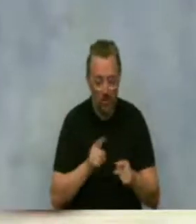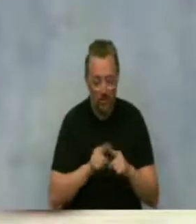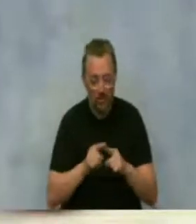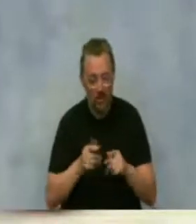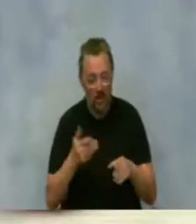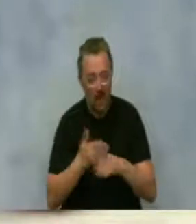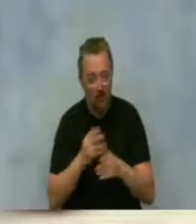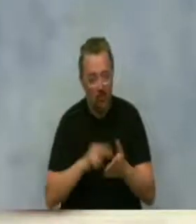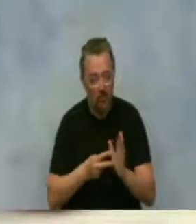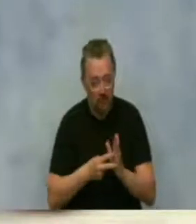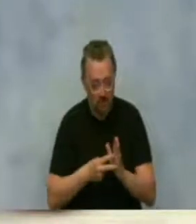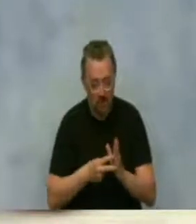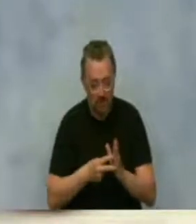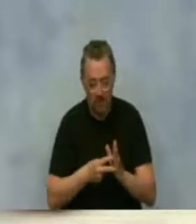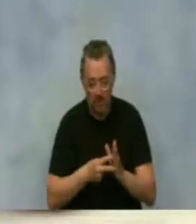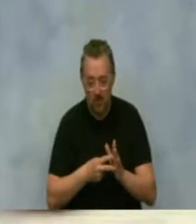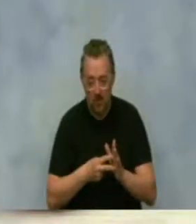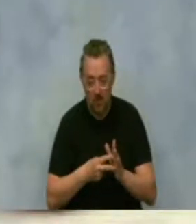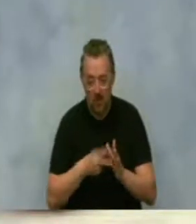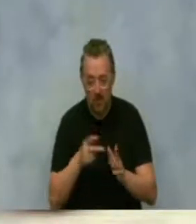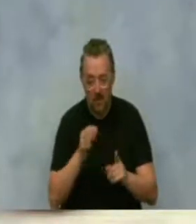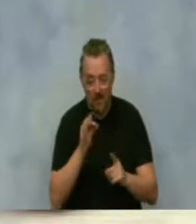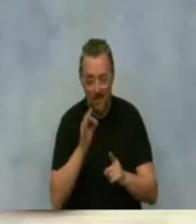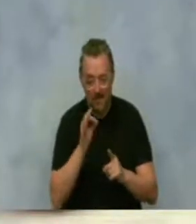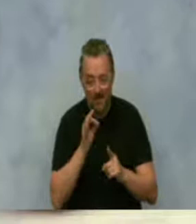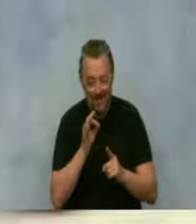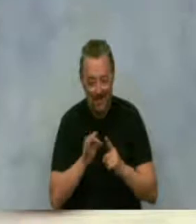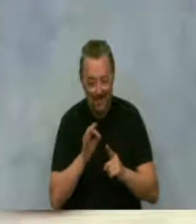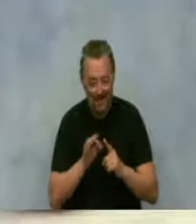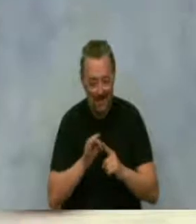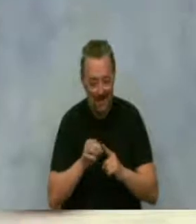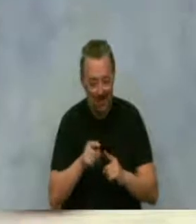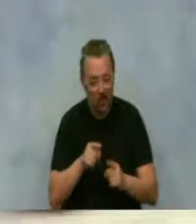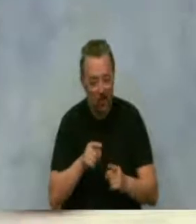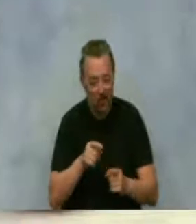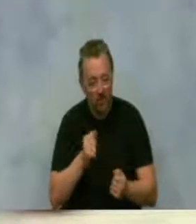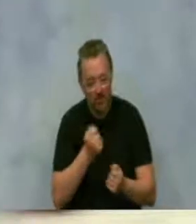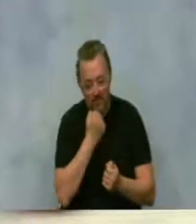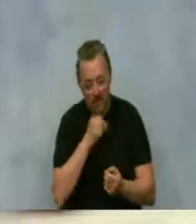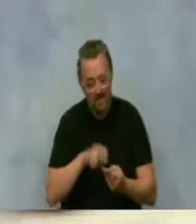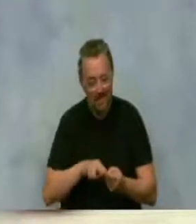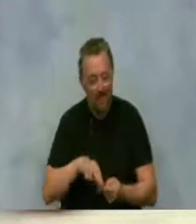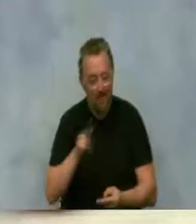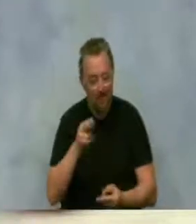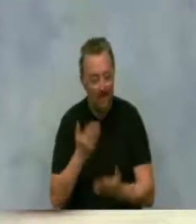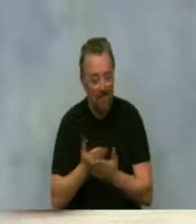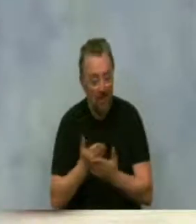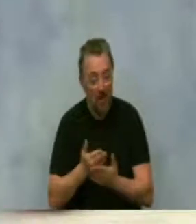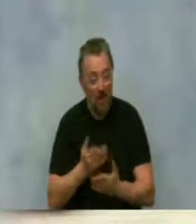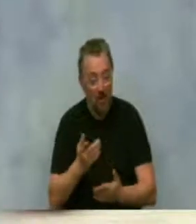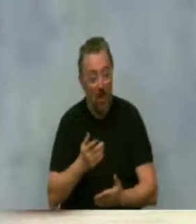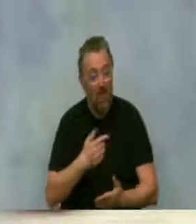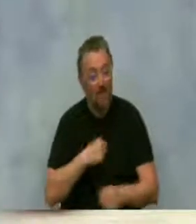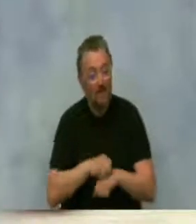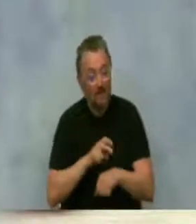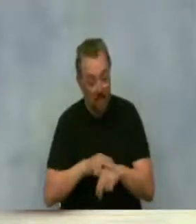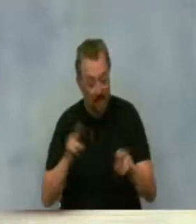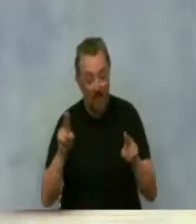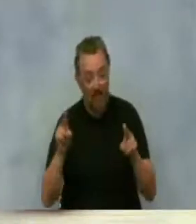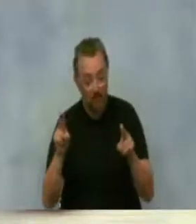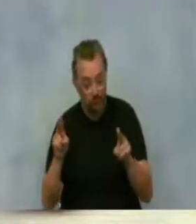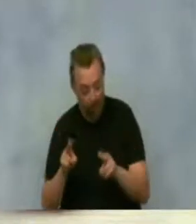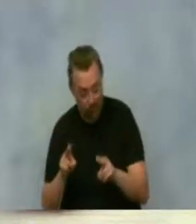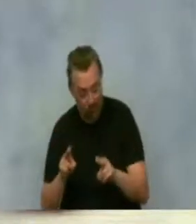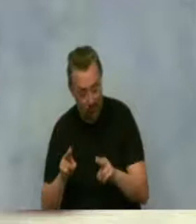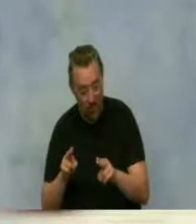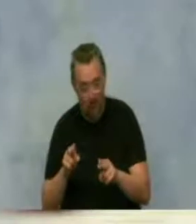plans, which are detailed as in terms of that increased demand in what is a reduced workforce pool, which is an issue